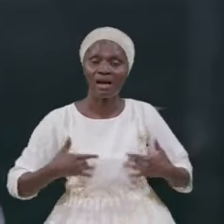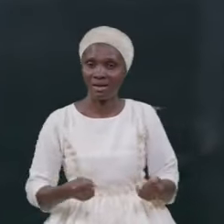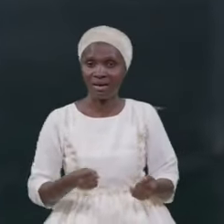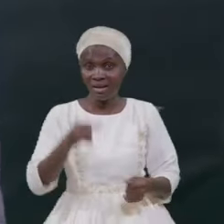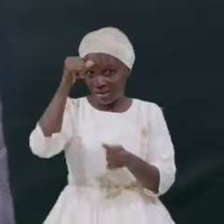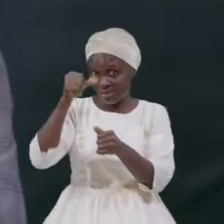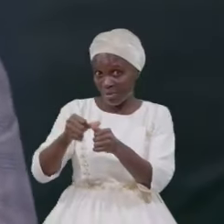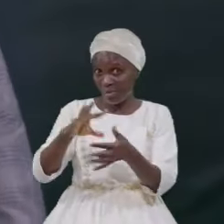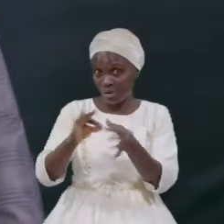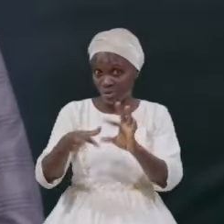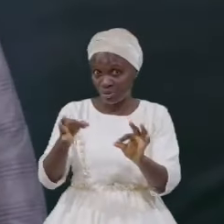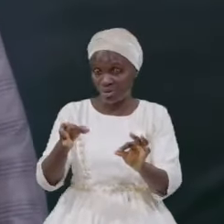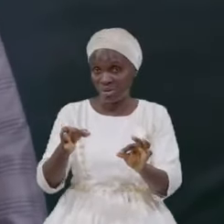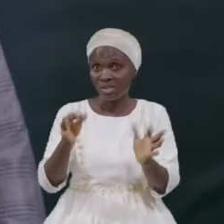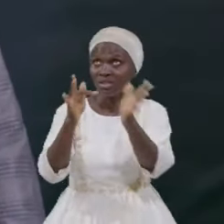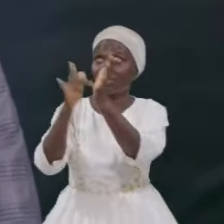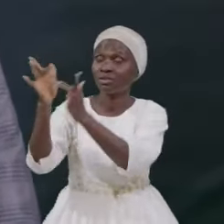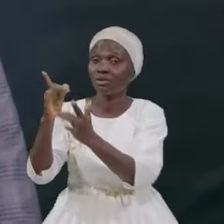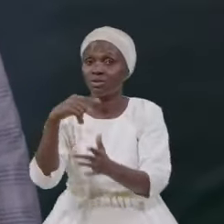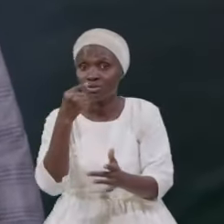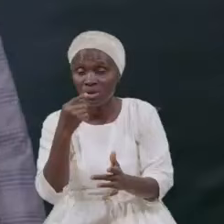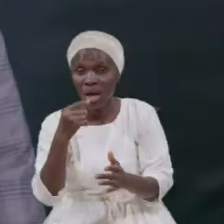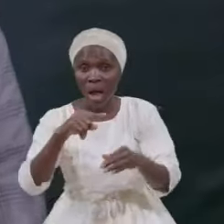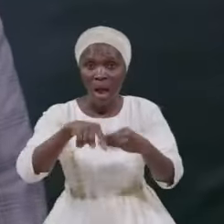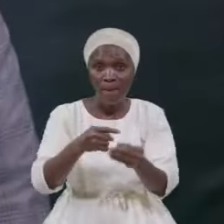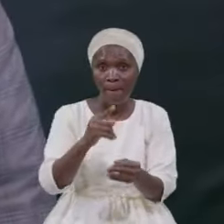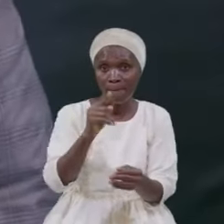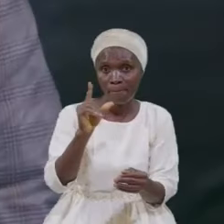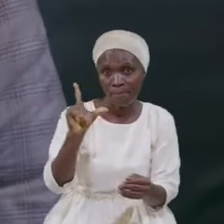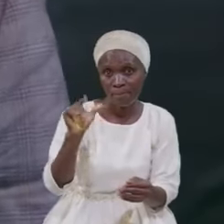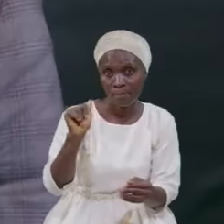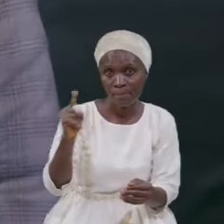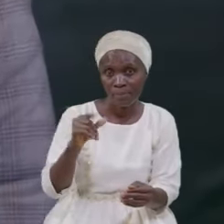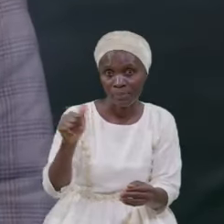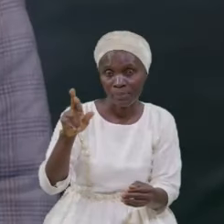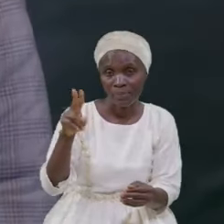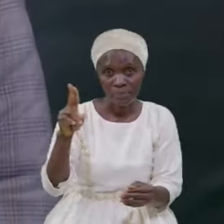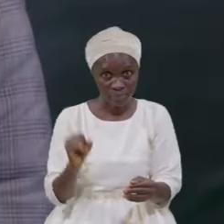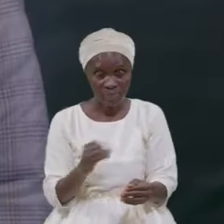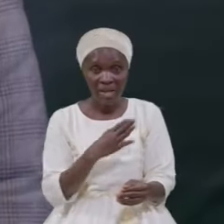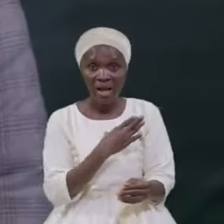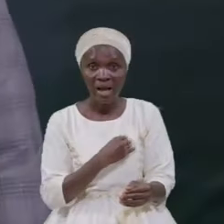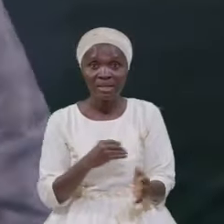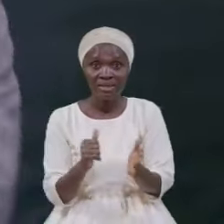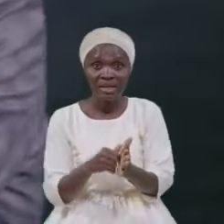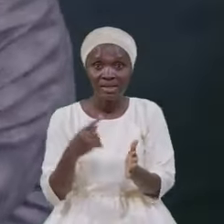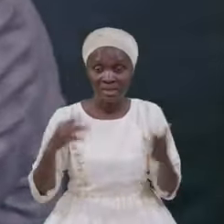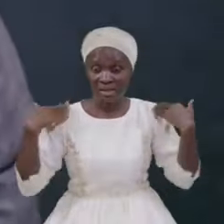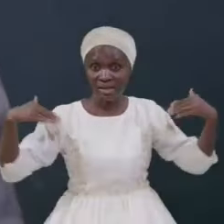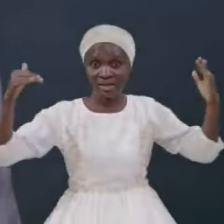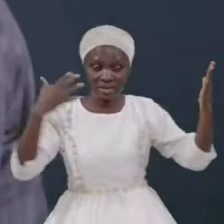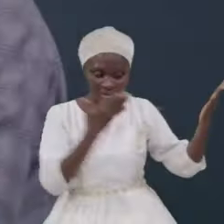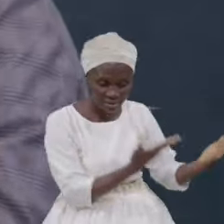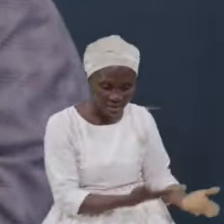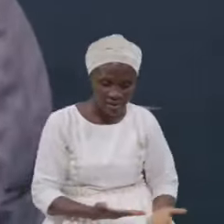He died, and the angels took him straight to Abraham's bosom. And the rich